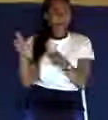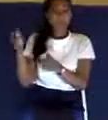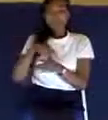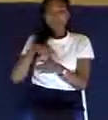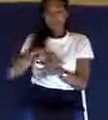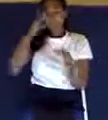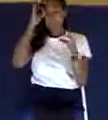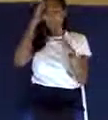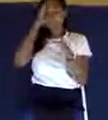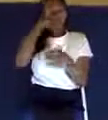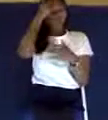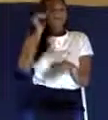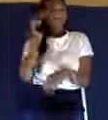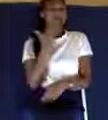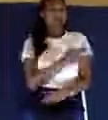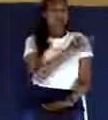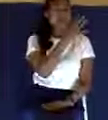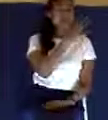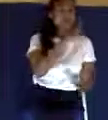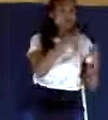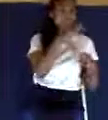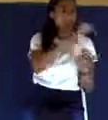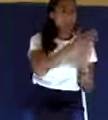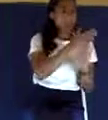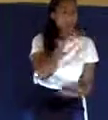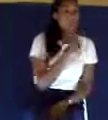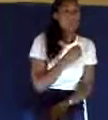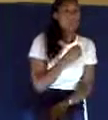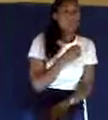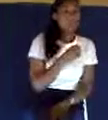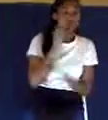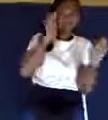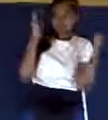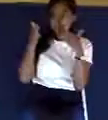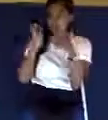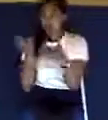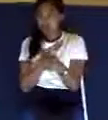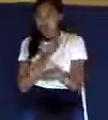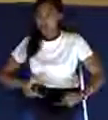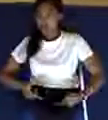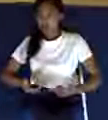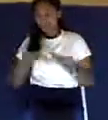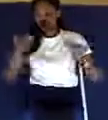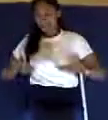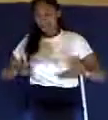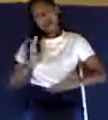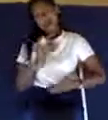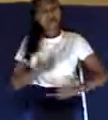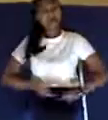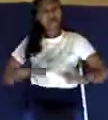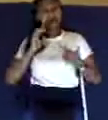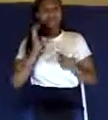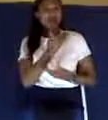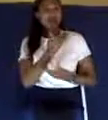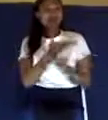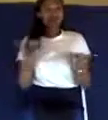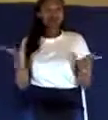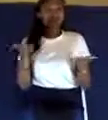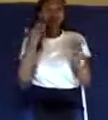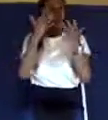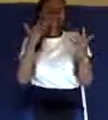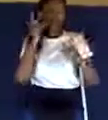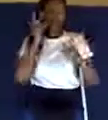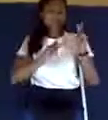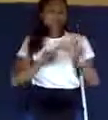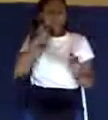we forget our mothers in her later years. Sadly, there are those that treat their mother as an inconvenience